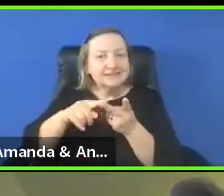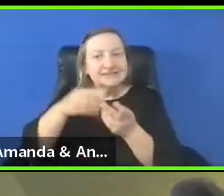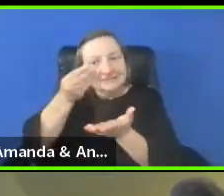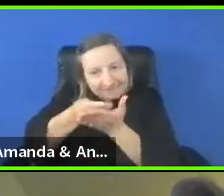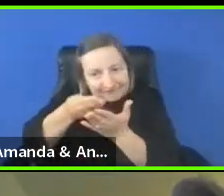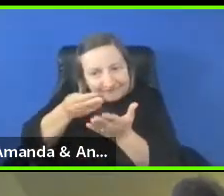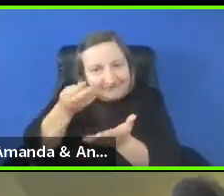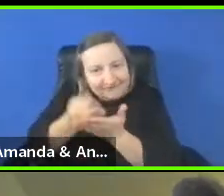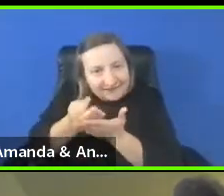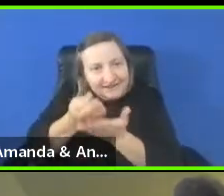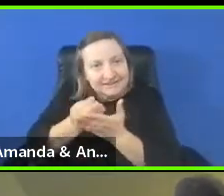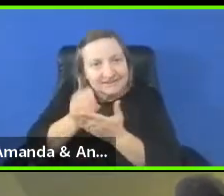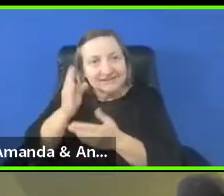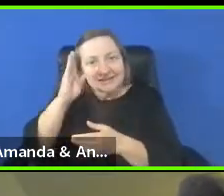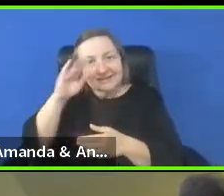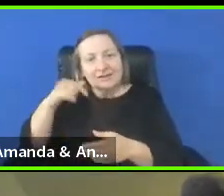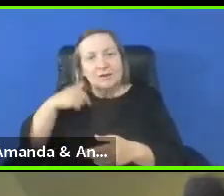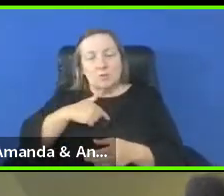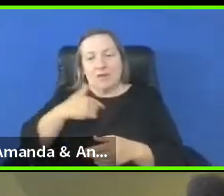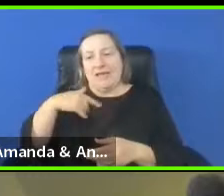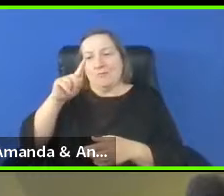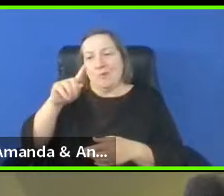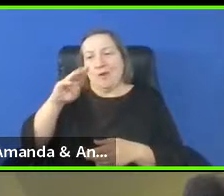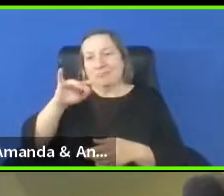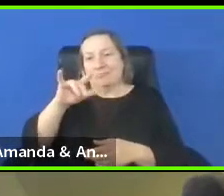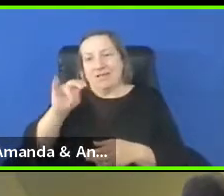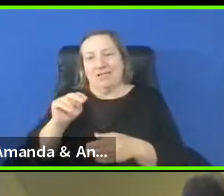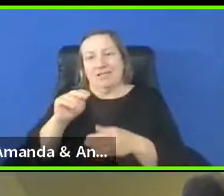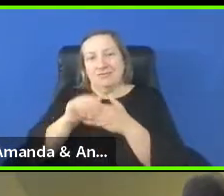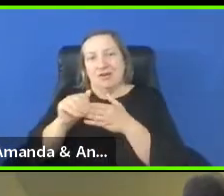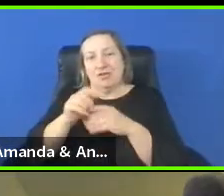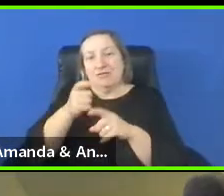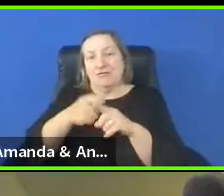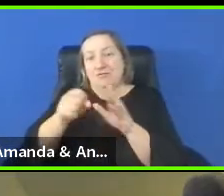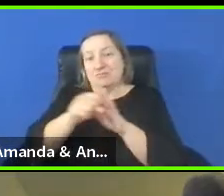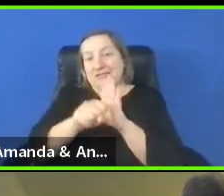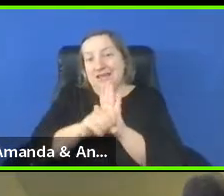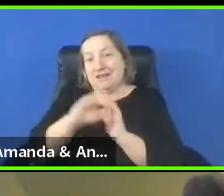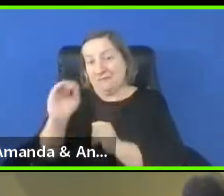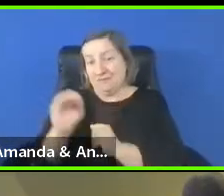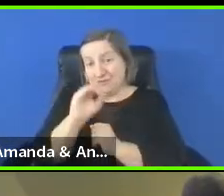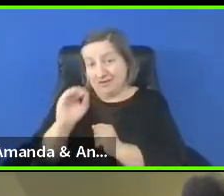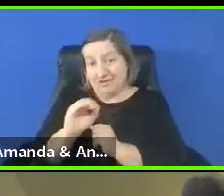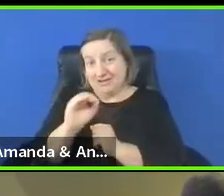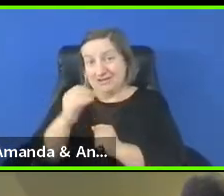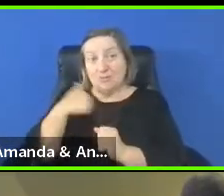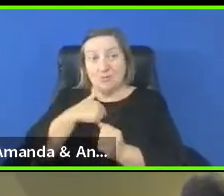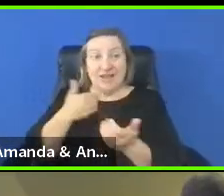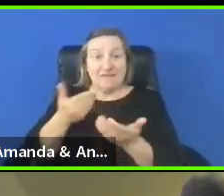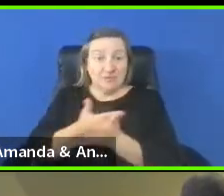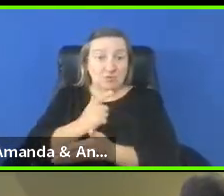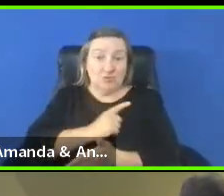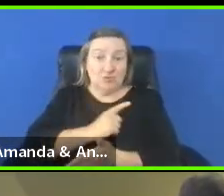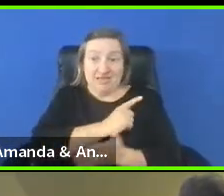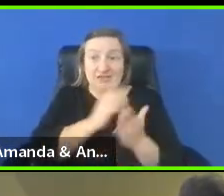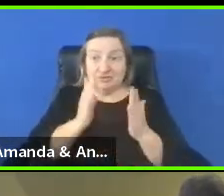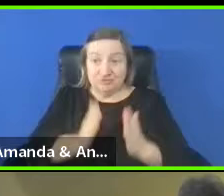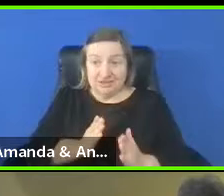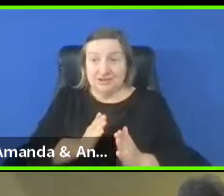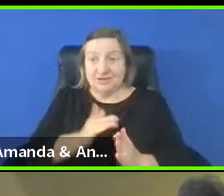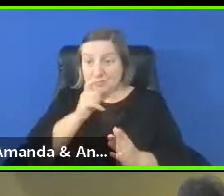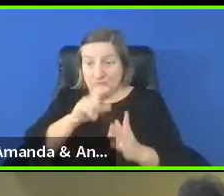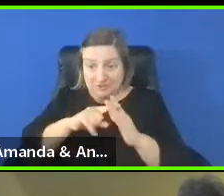We have $1 billion that we have to get from the state of Oregon. And we've got a new legislature coming in